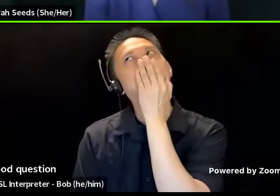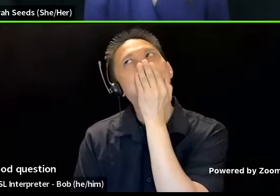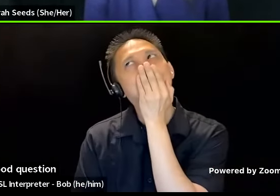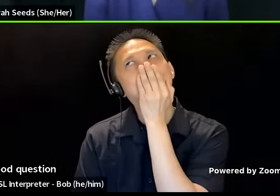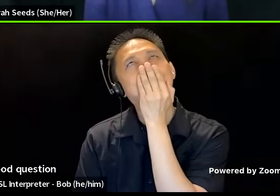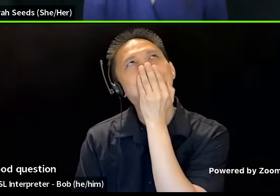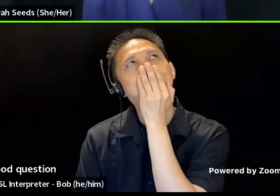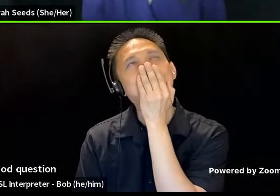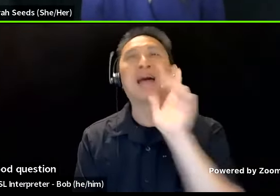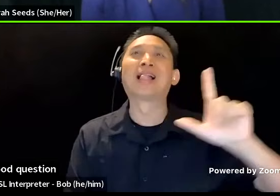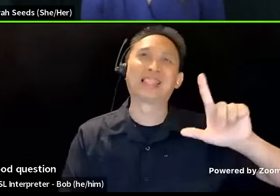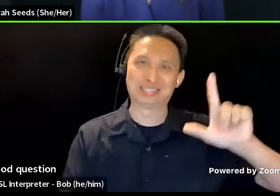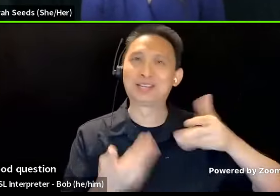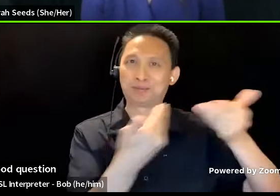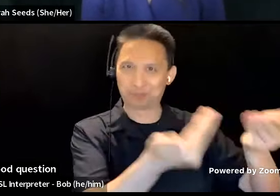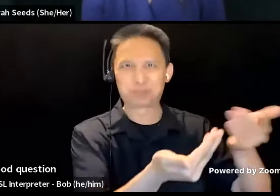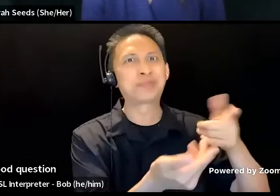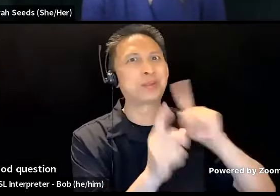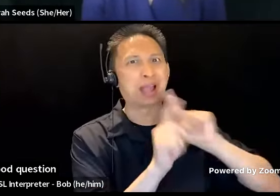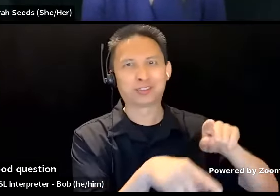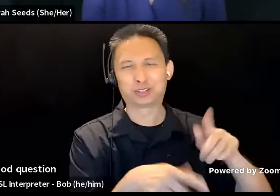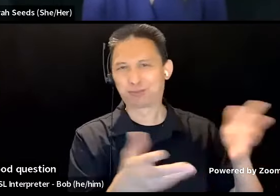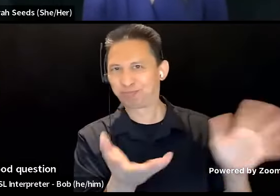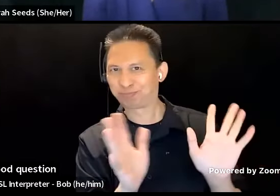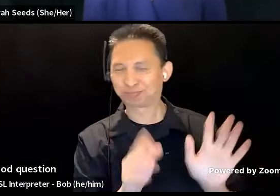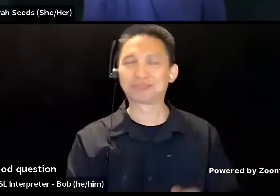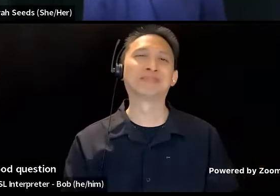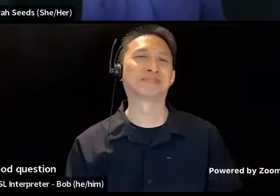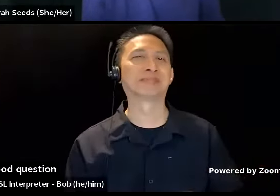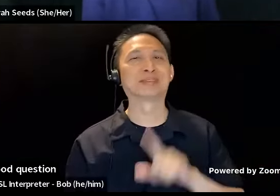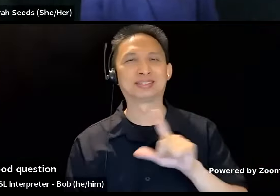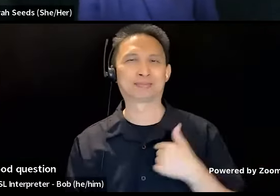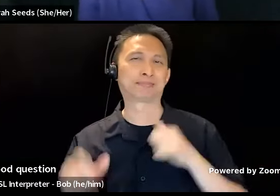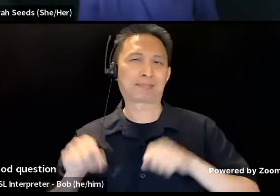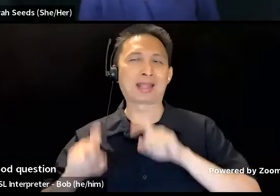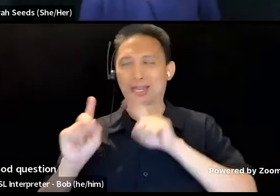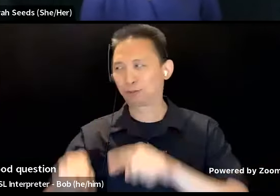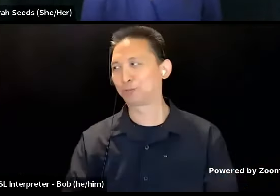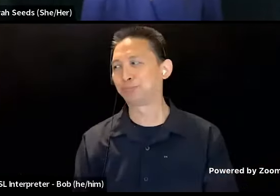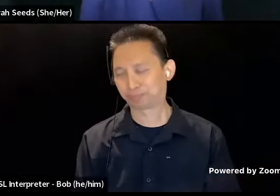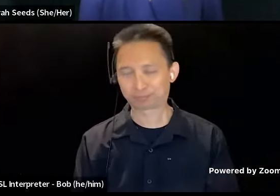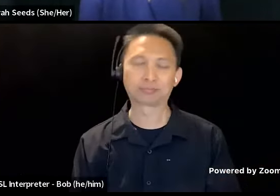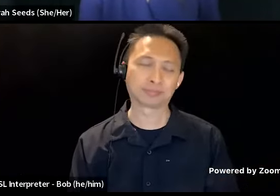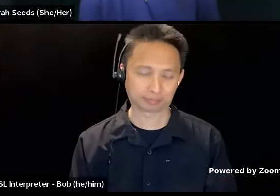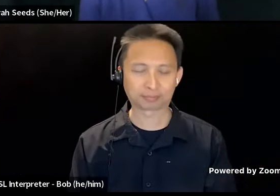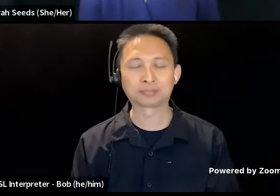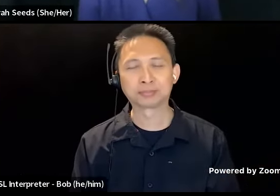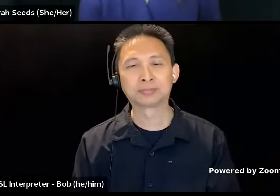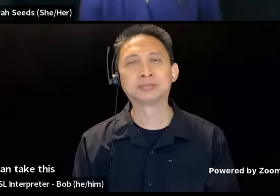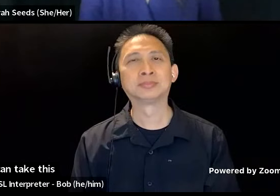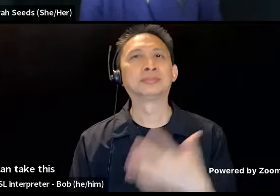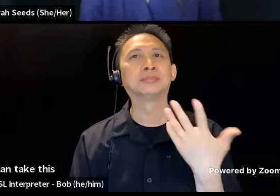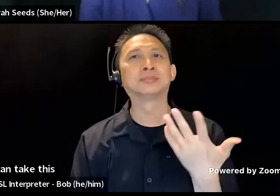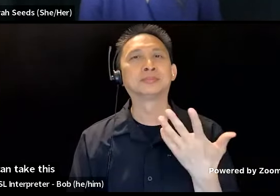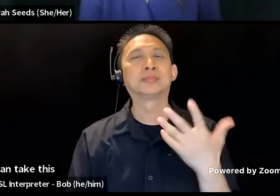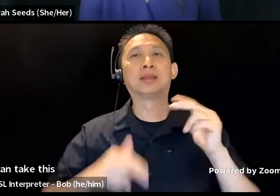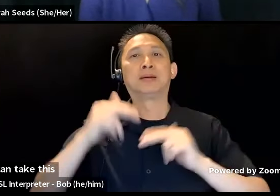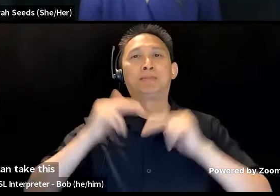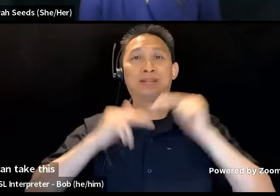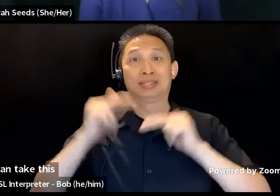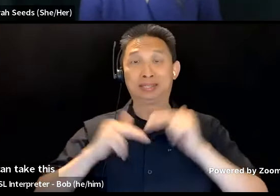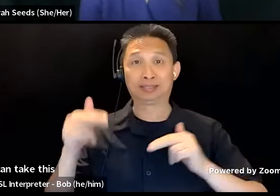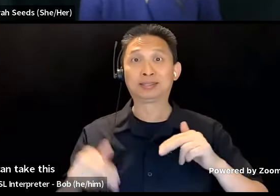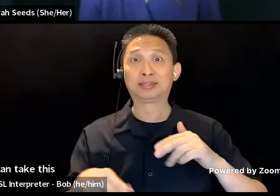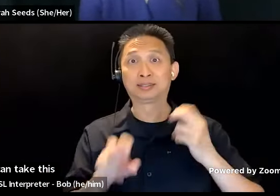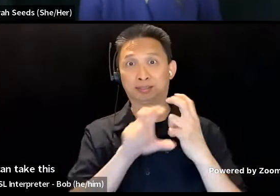you might want to take this one, or I can do it too. I have a couple. I feel like I can take it. You can take it. You know, definitely building the D train